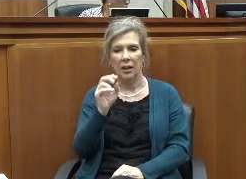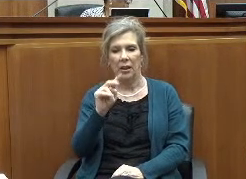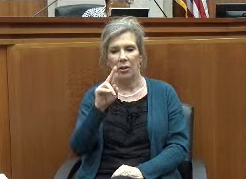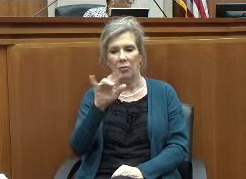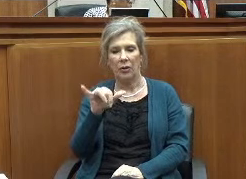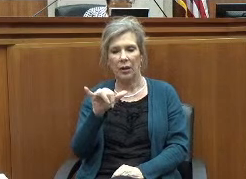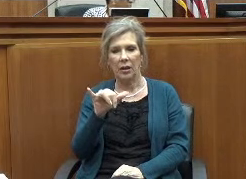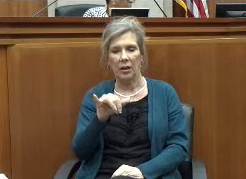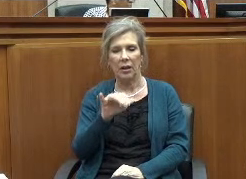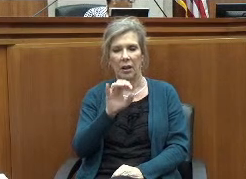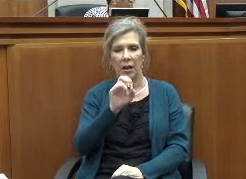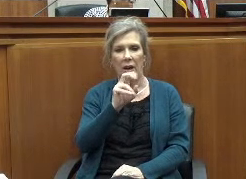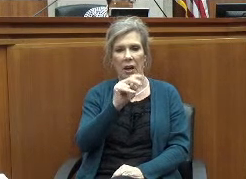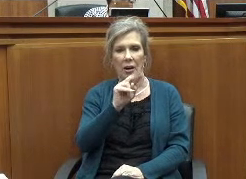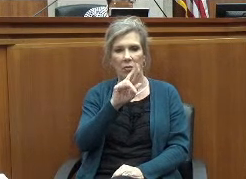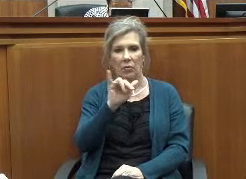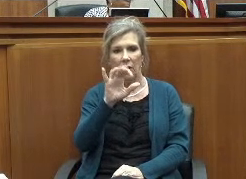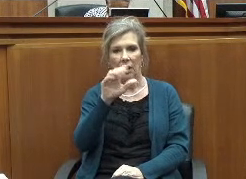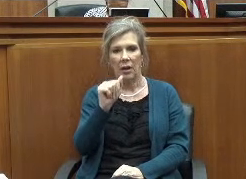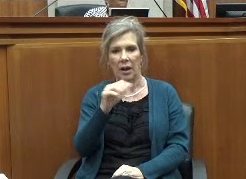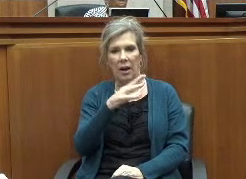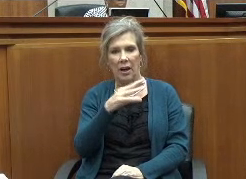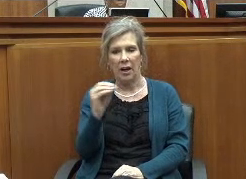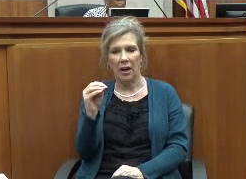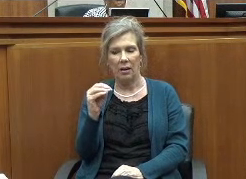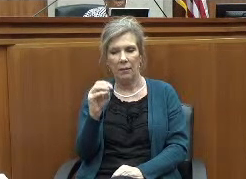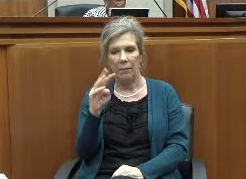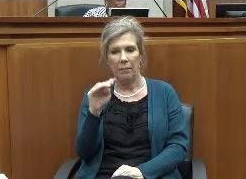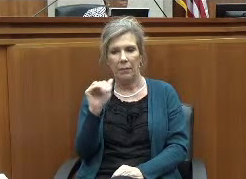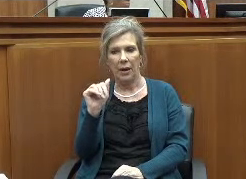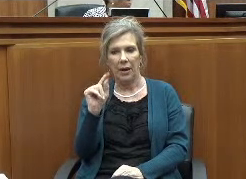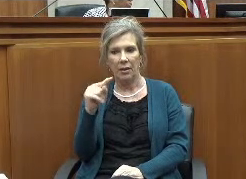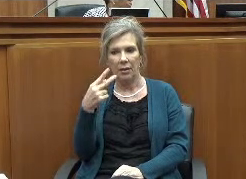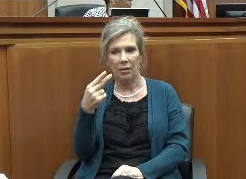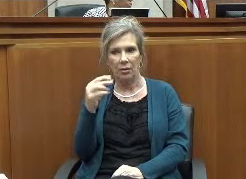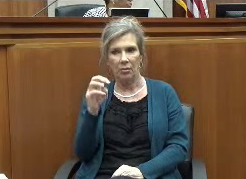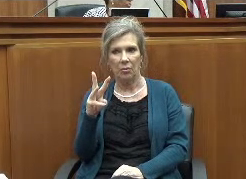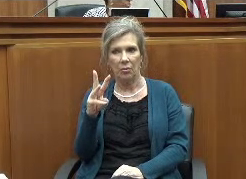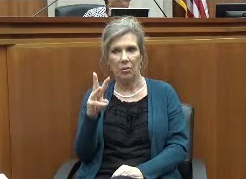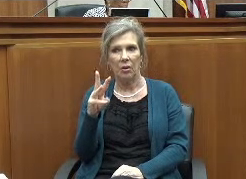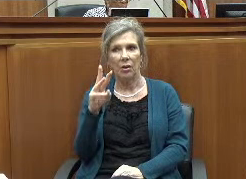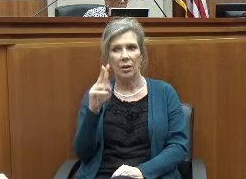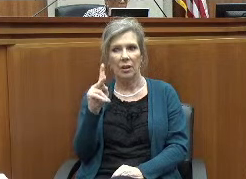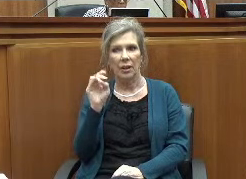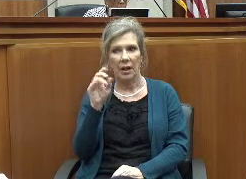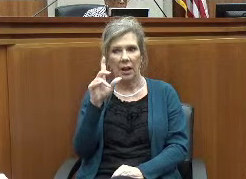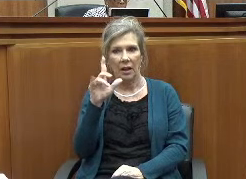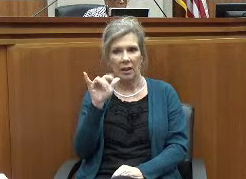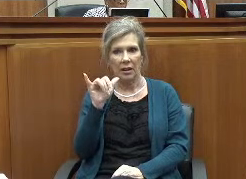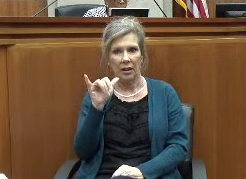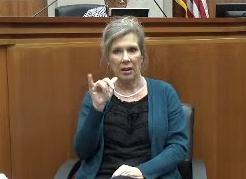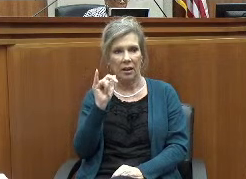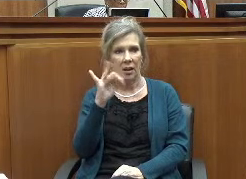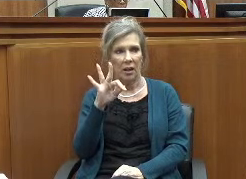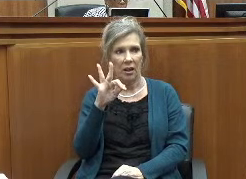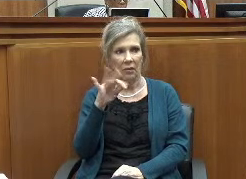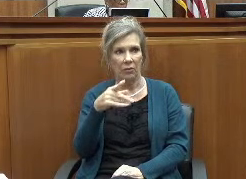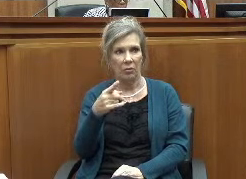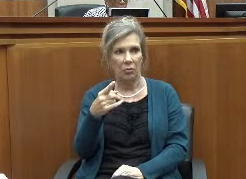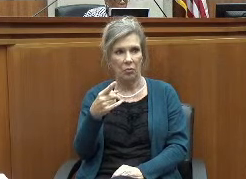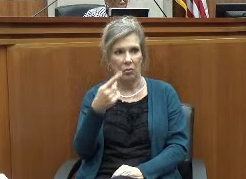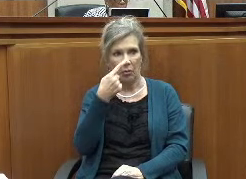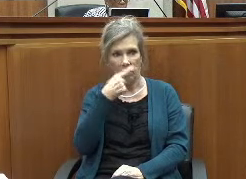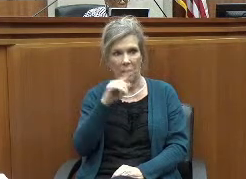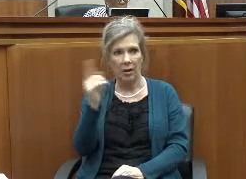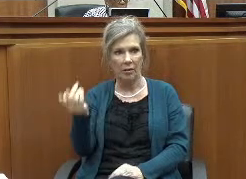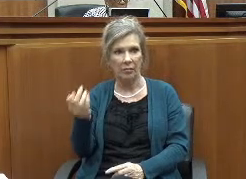Rika, and Matthew Calais. If you guys would approach the desk, we'd